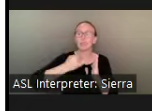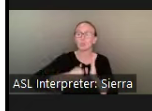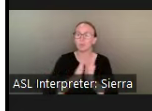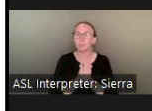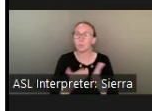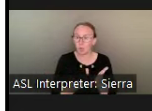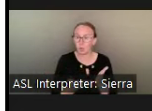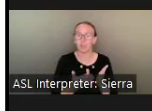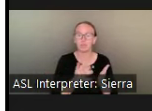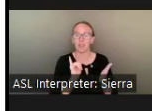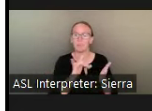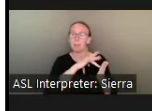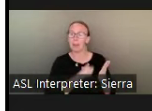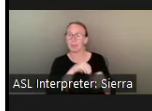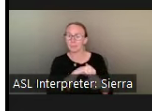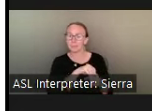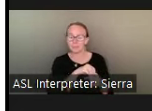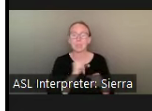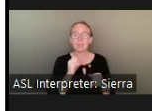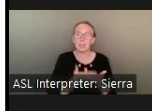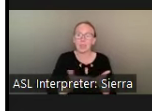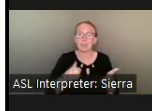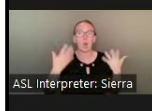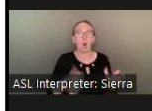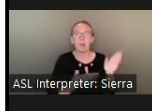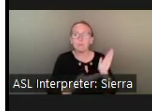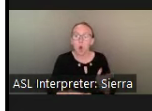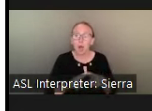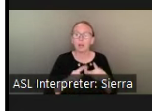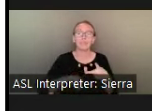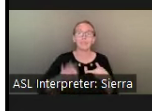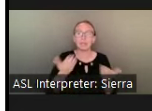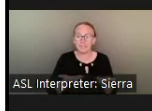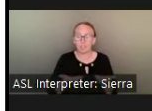to use whatever I could get my hands on that I already had brought with me or had found here.